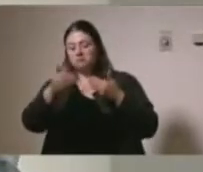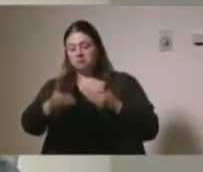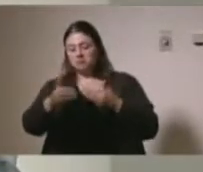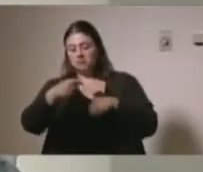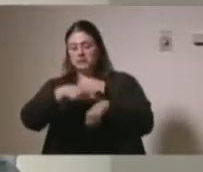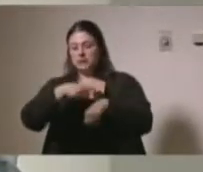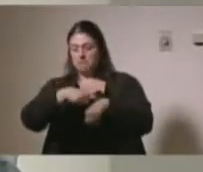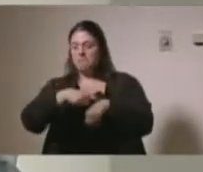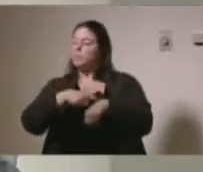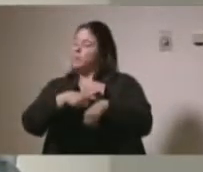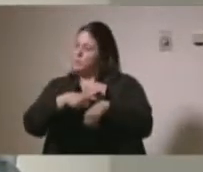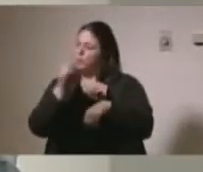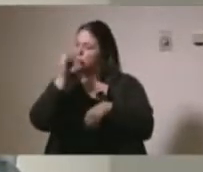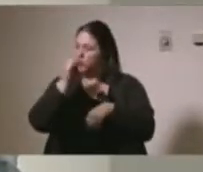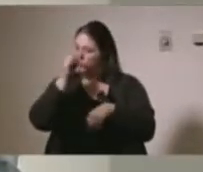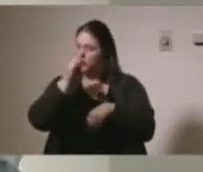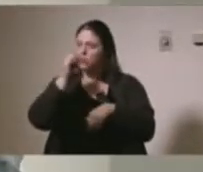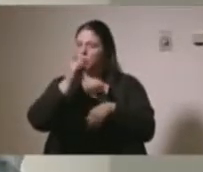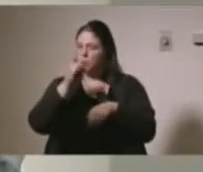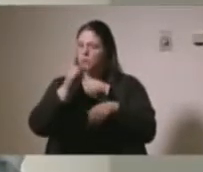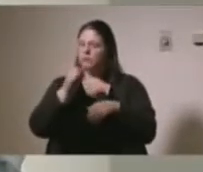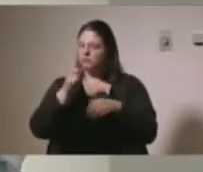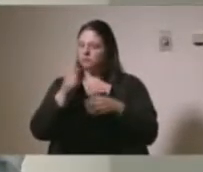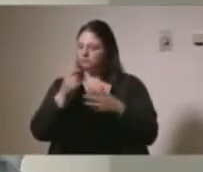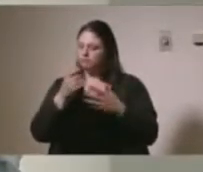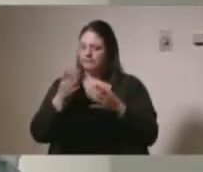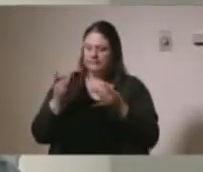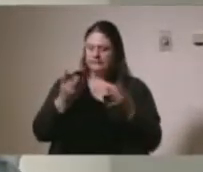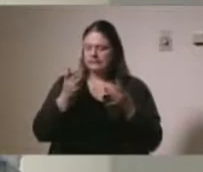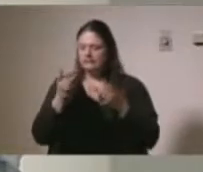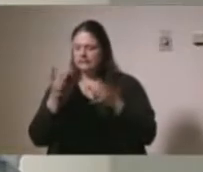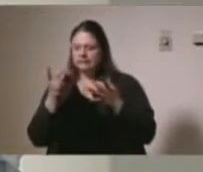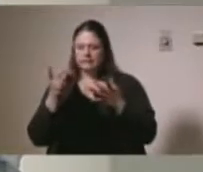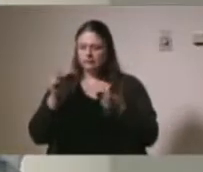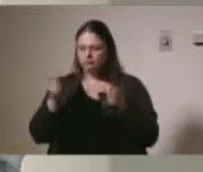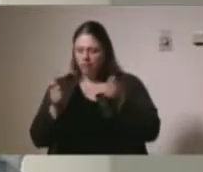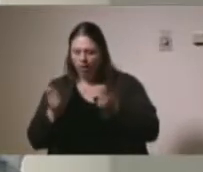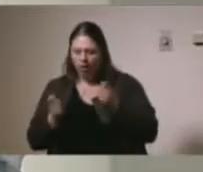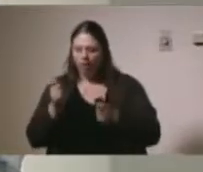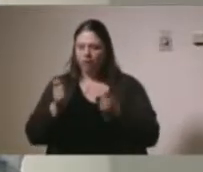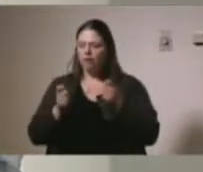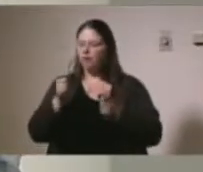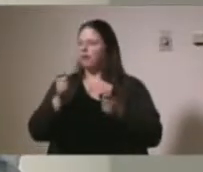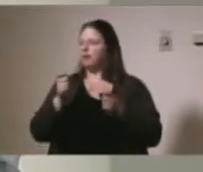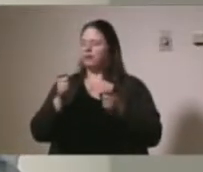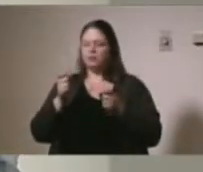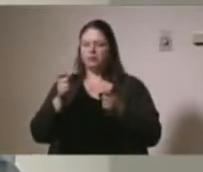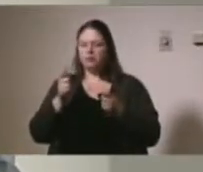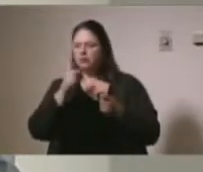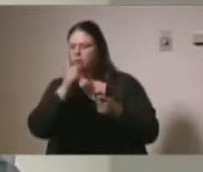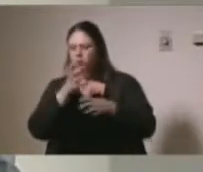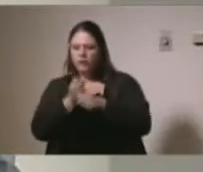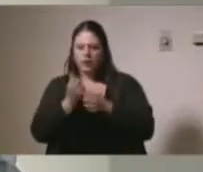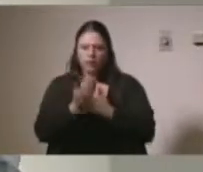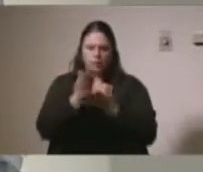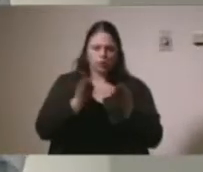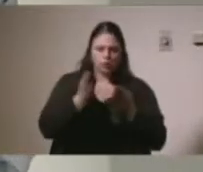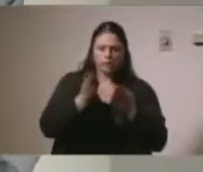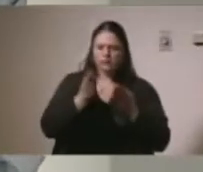Service went through a delicate period of turnarounds and the preparation or the offering of new